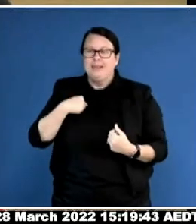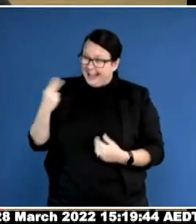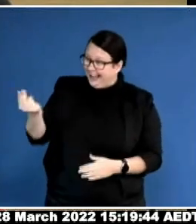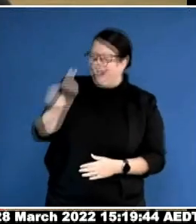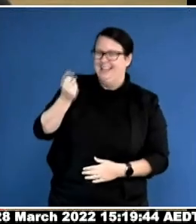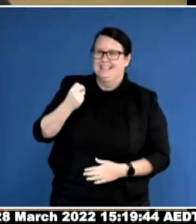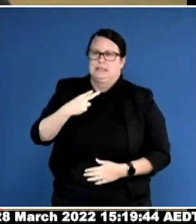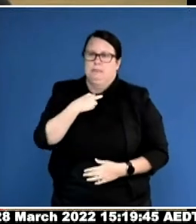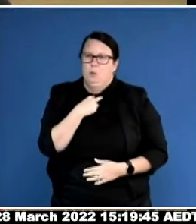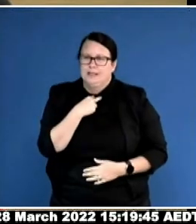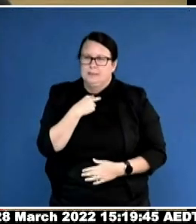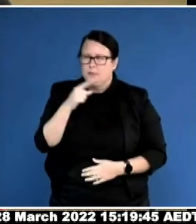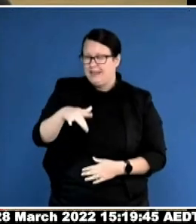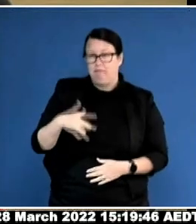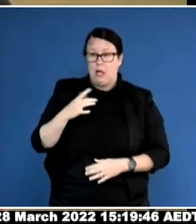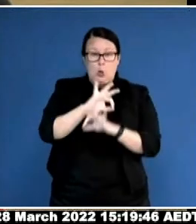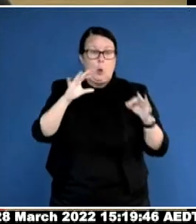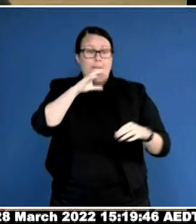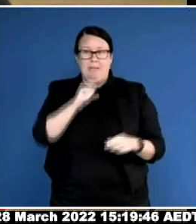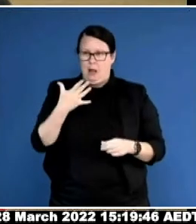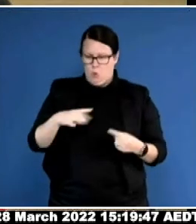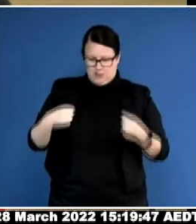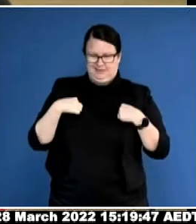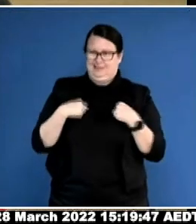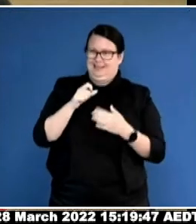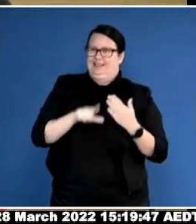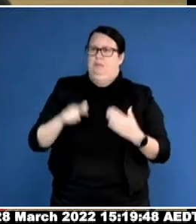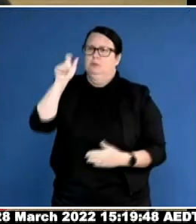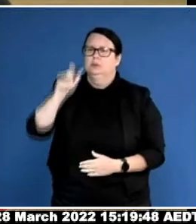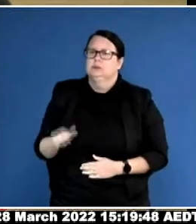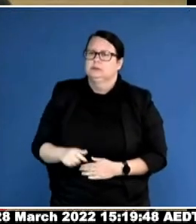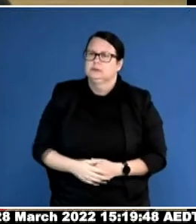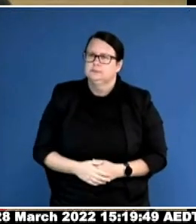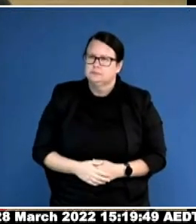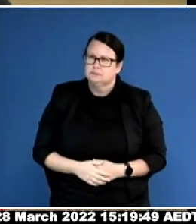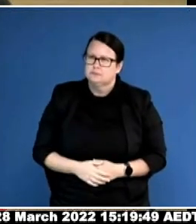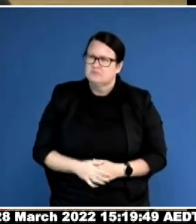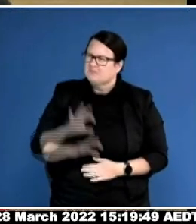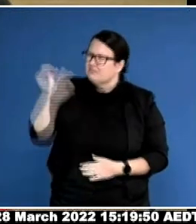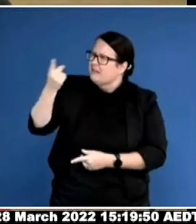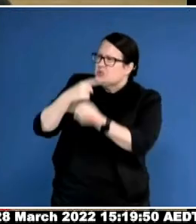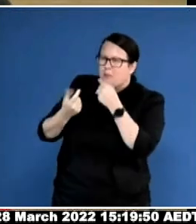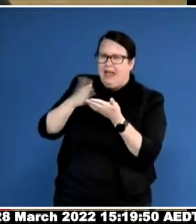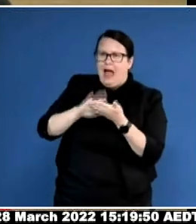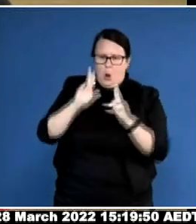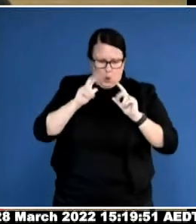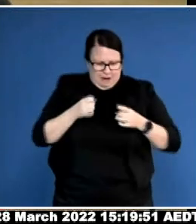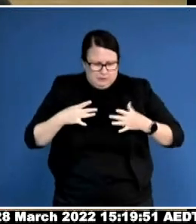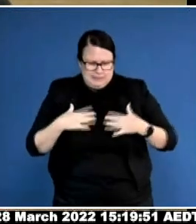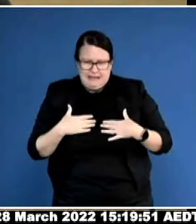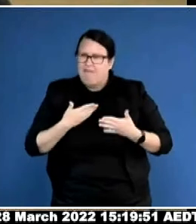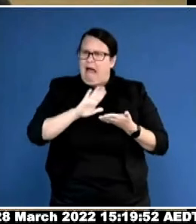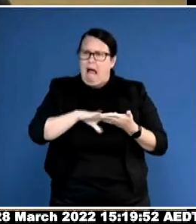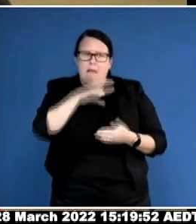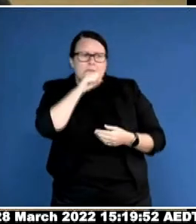disappointed because no man would want me. I don't remember conversations about protecting myself, about how boys and